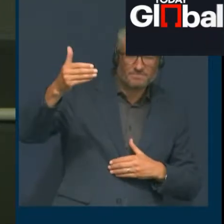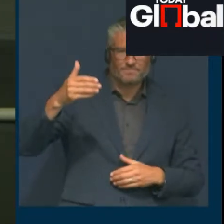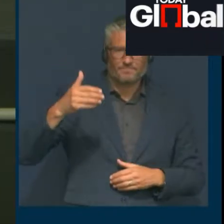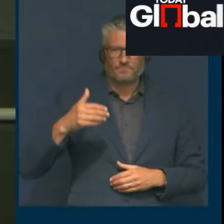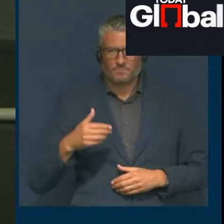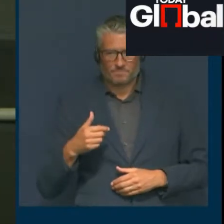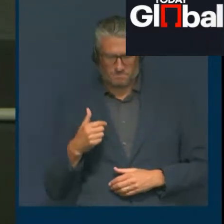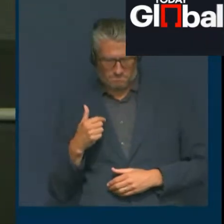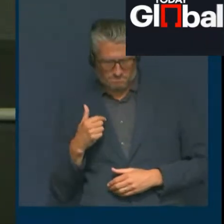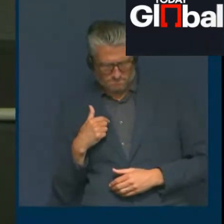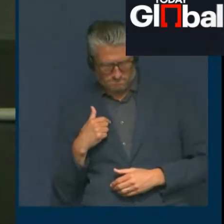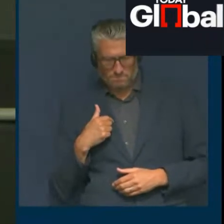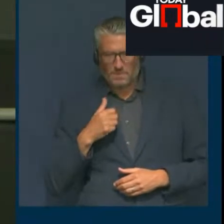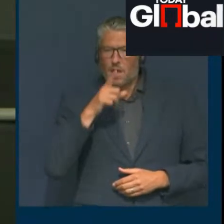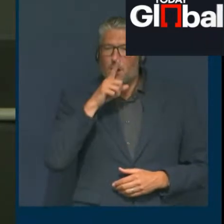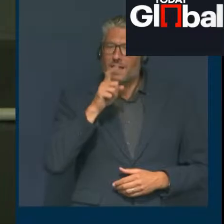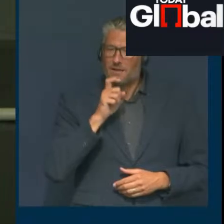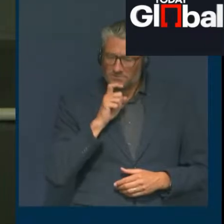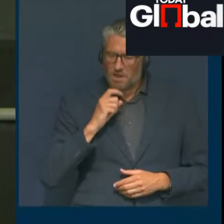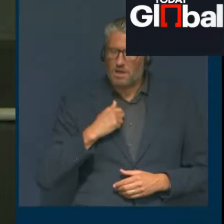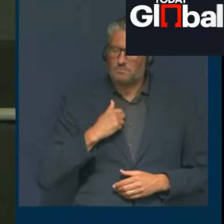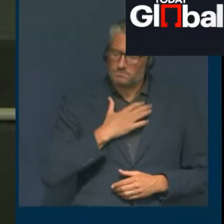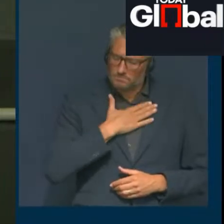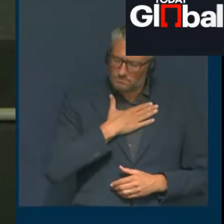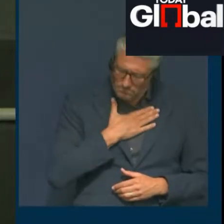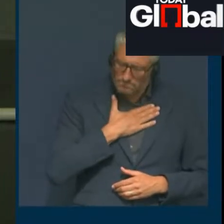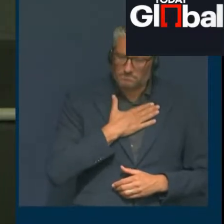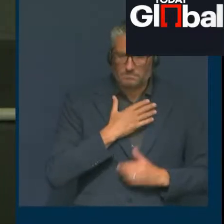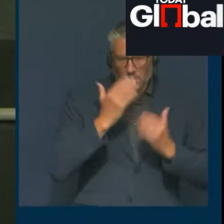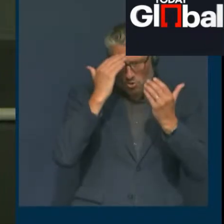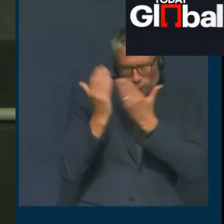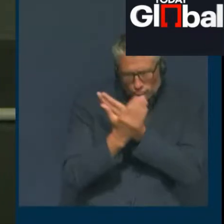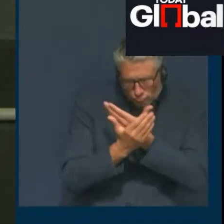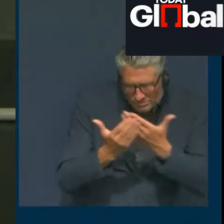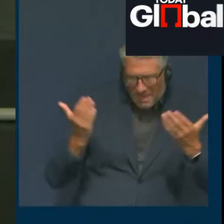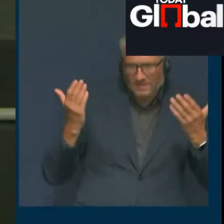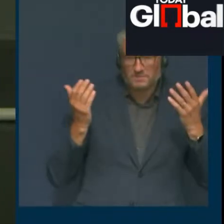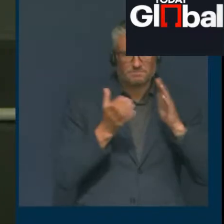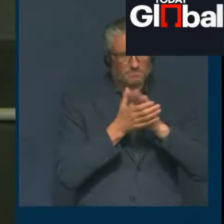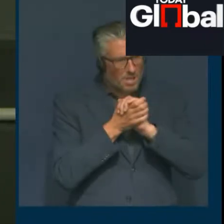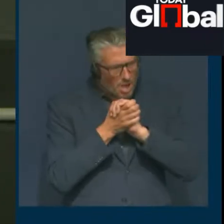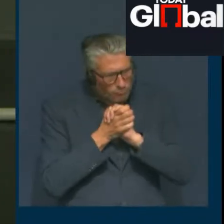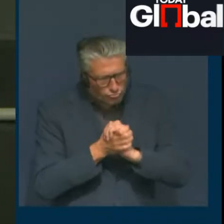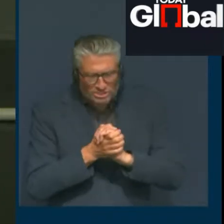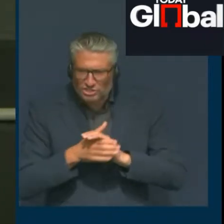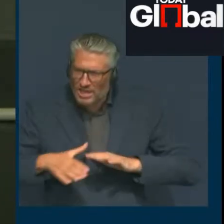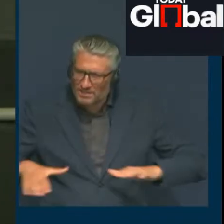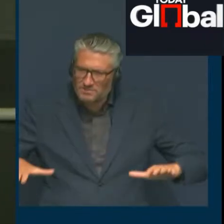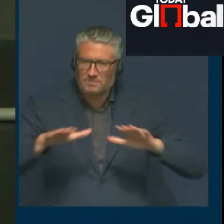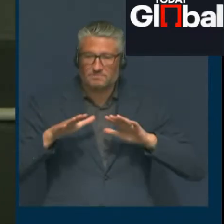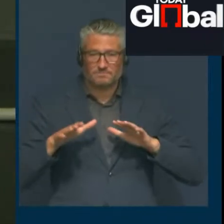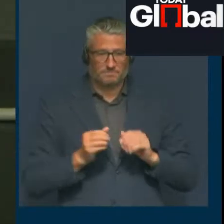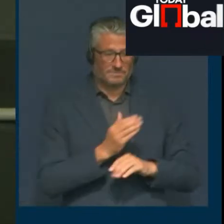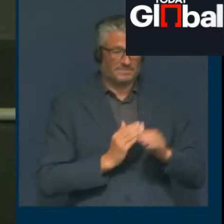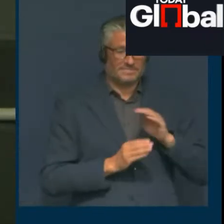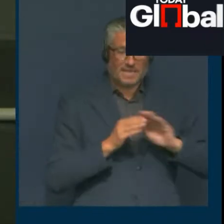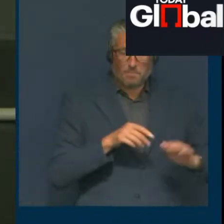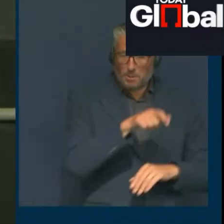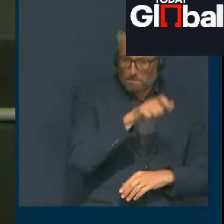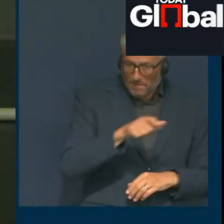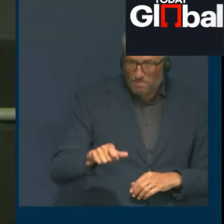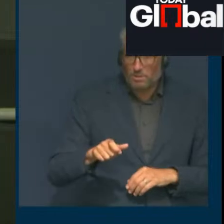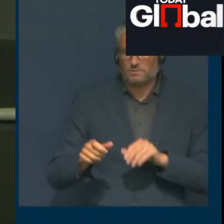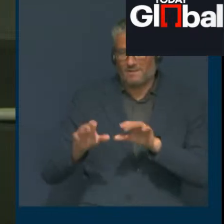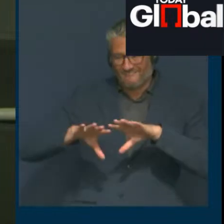behalf of the State of Qatar our deep respect and appreciation for every person with disability, every family that has stood by our side, and